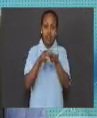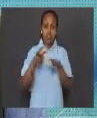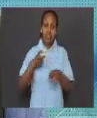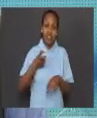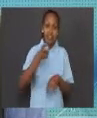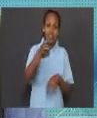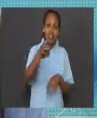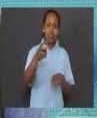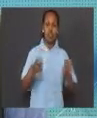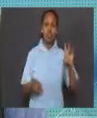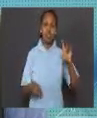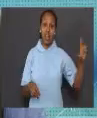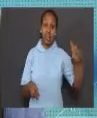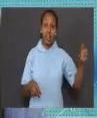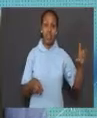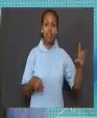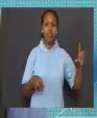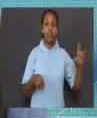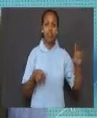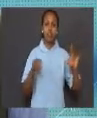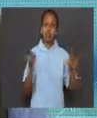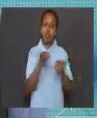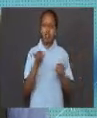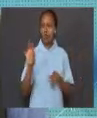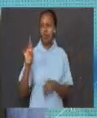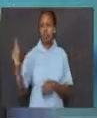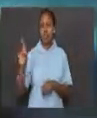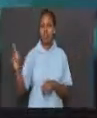travels to the left instead of the right.